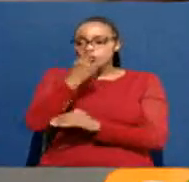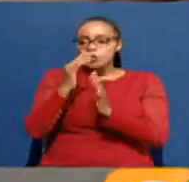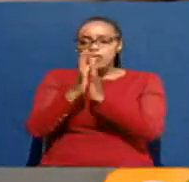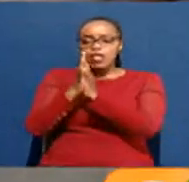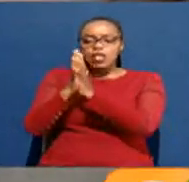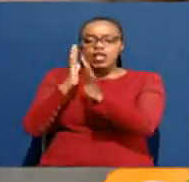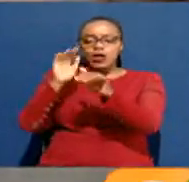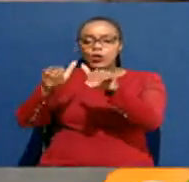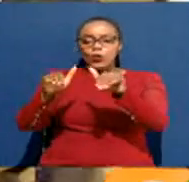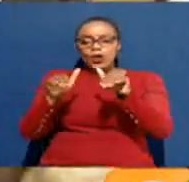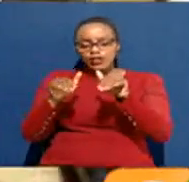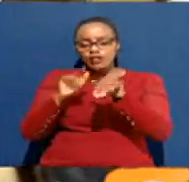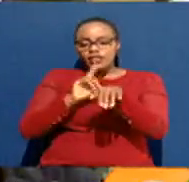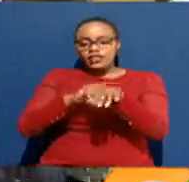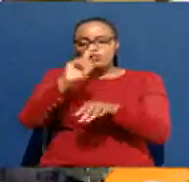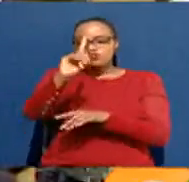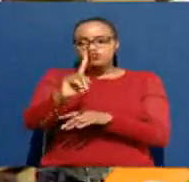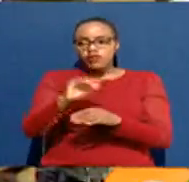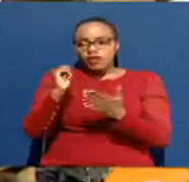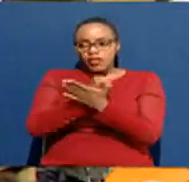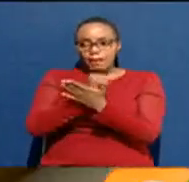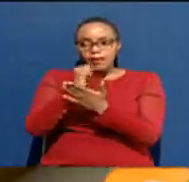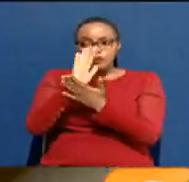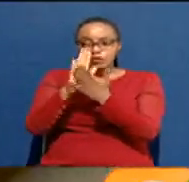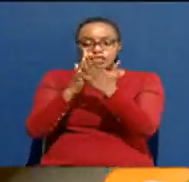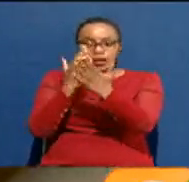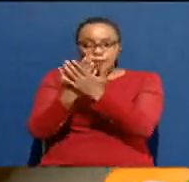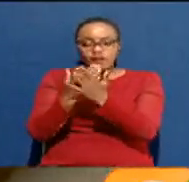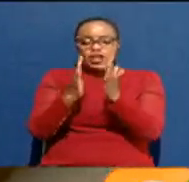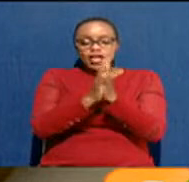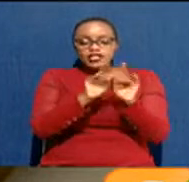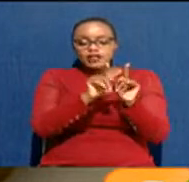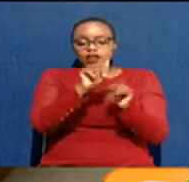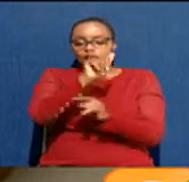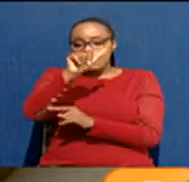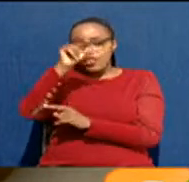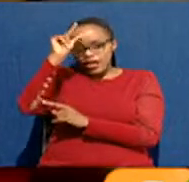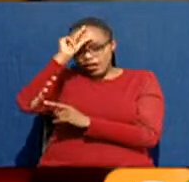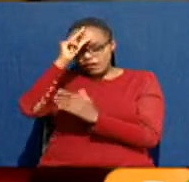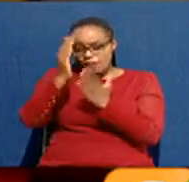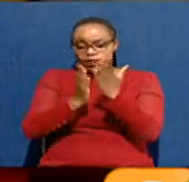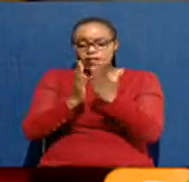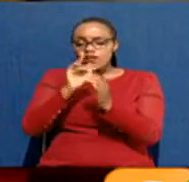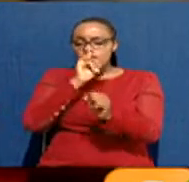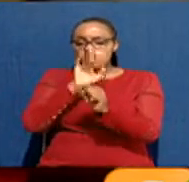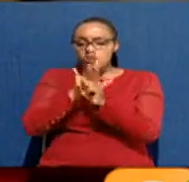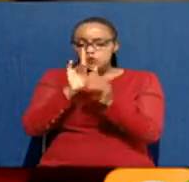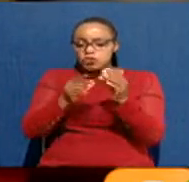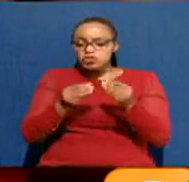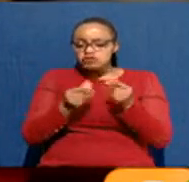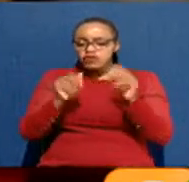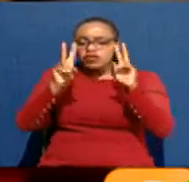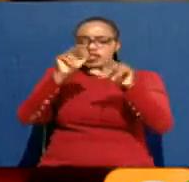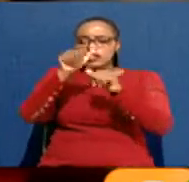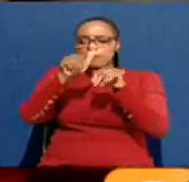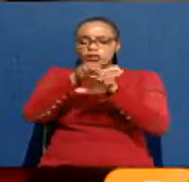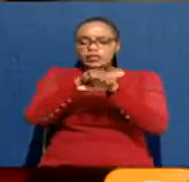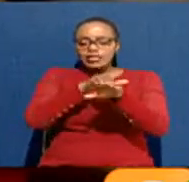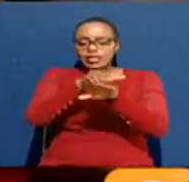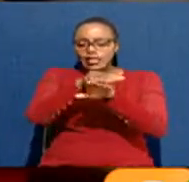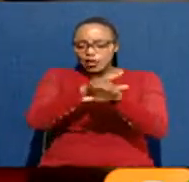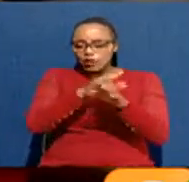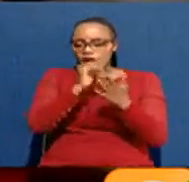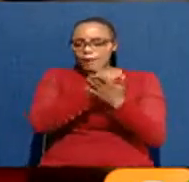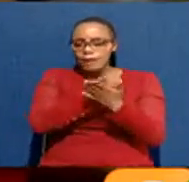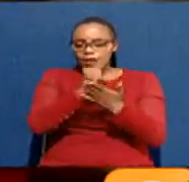up waiting for their turn at passport applications and other government services, promised to deal with the issue of delay of